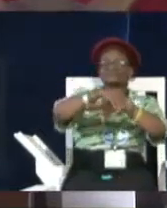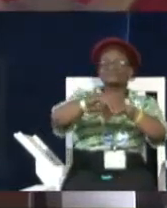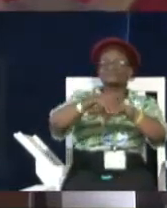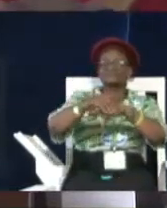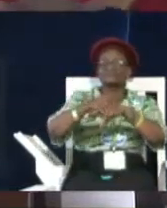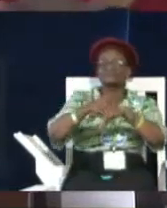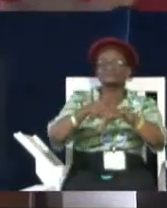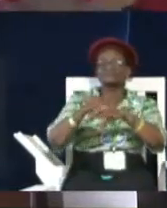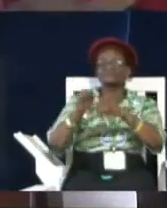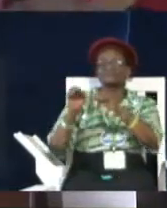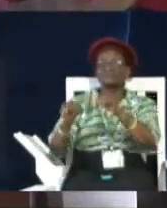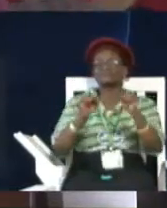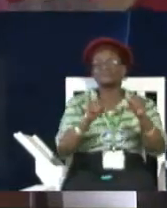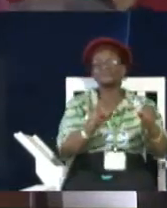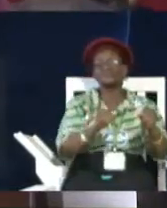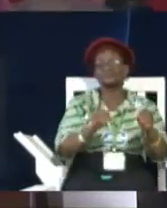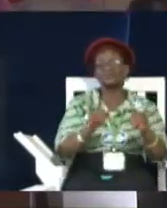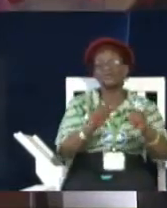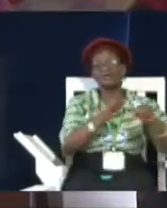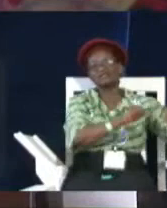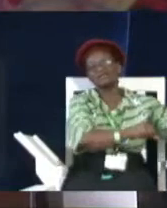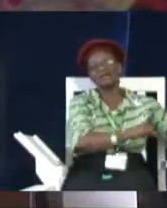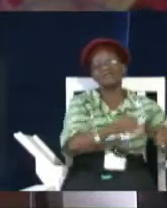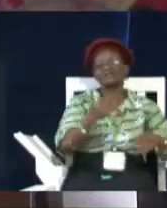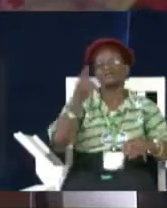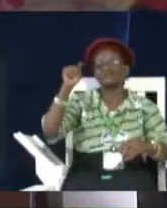set aside for healing.